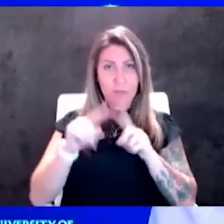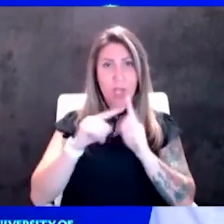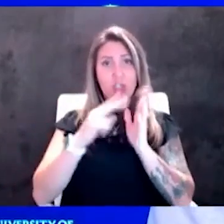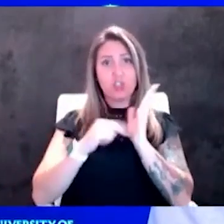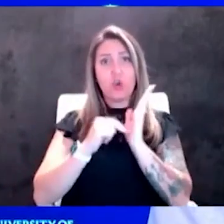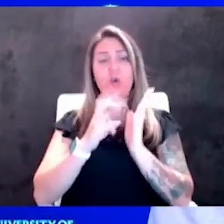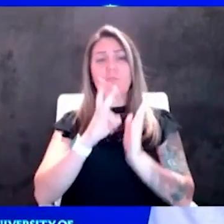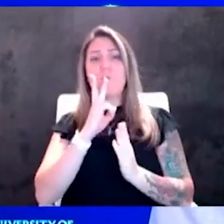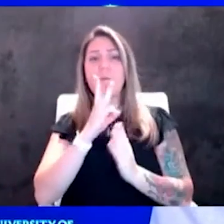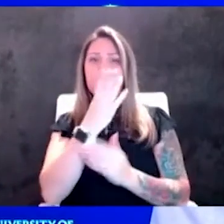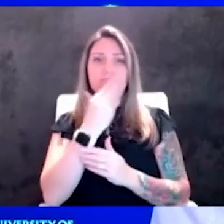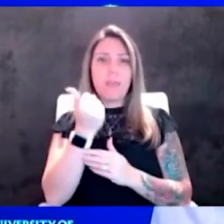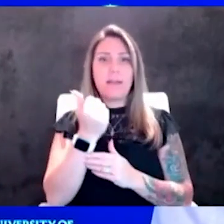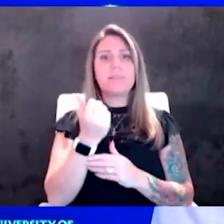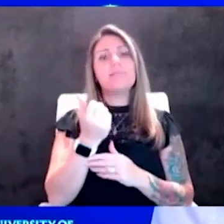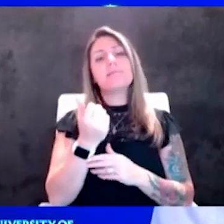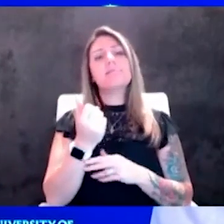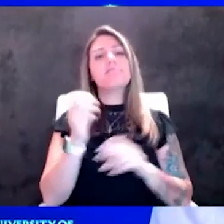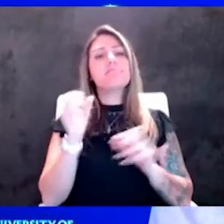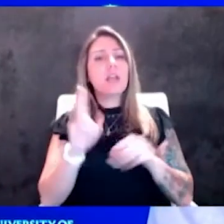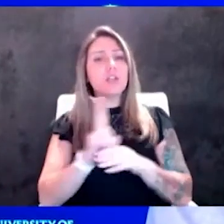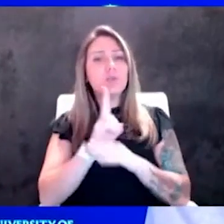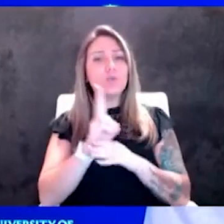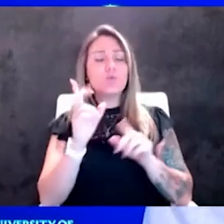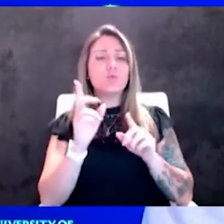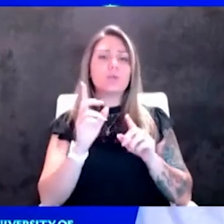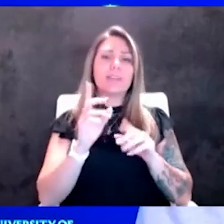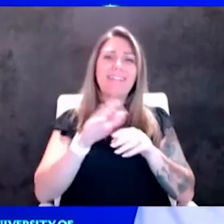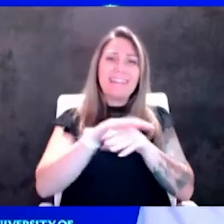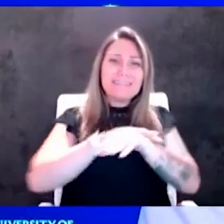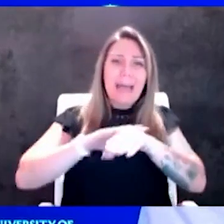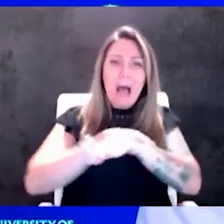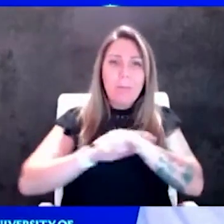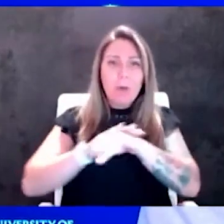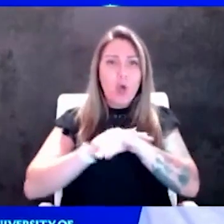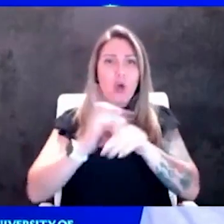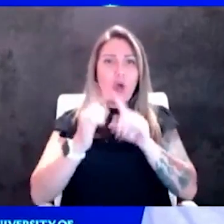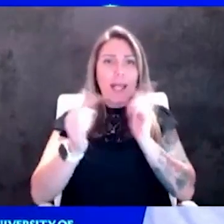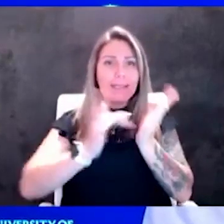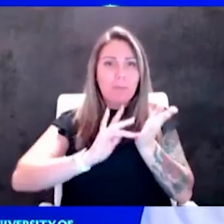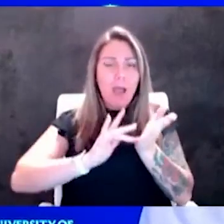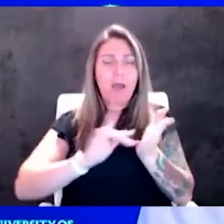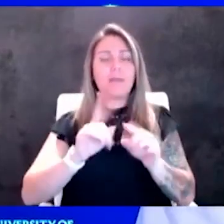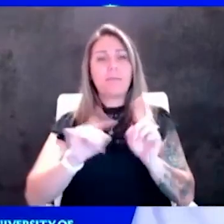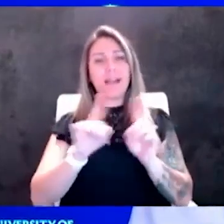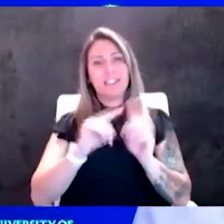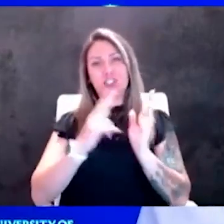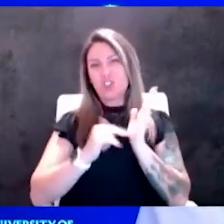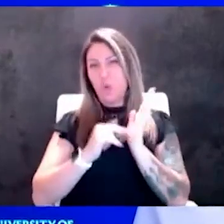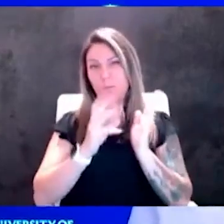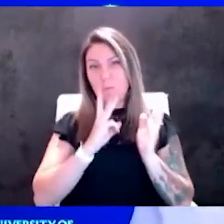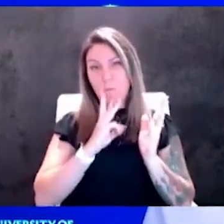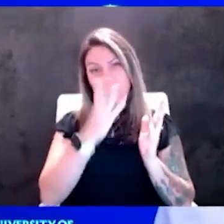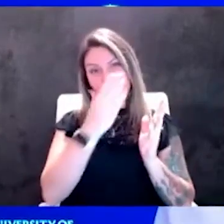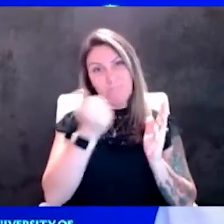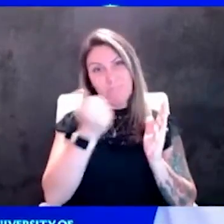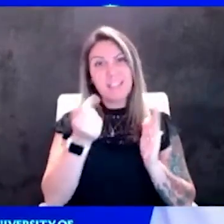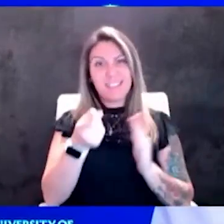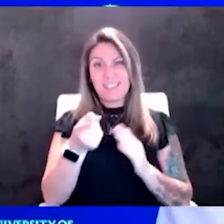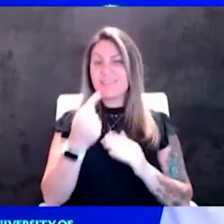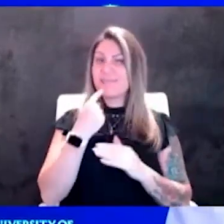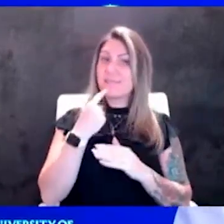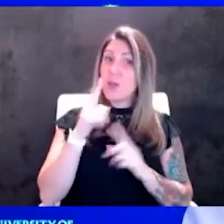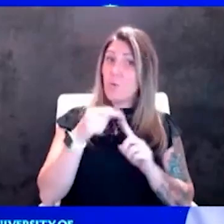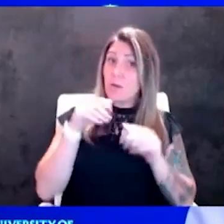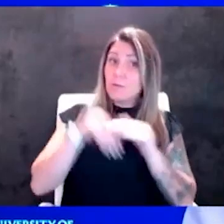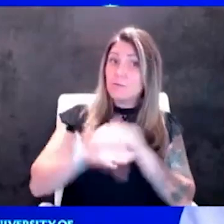certainly welcome to put on those antibiotic, those topical solutions, but really soap and water is the best, just as he said. I do, when I walk into